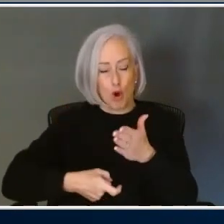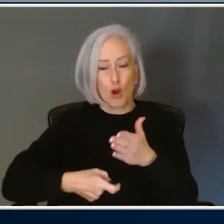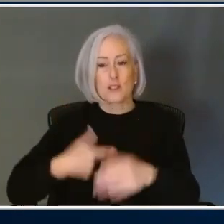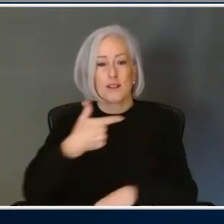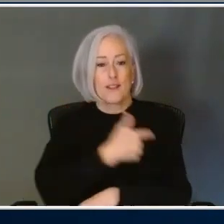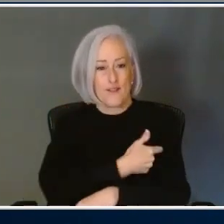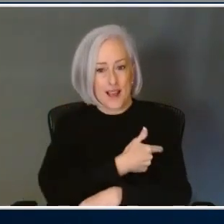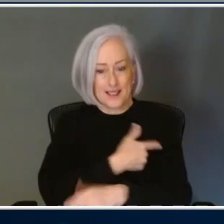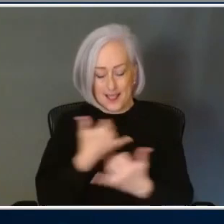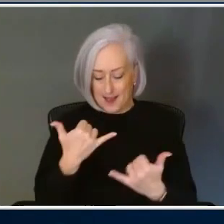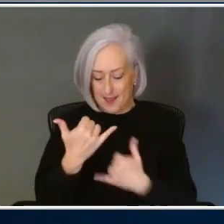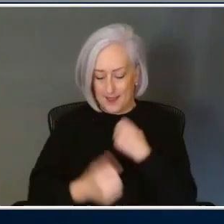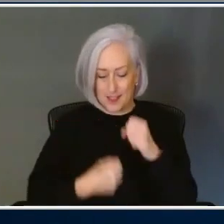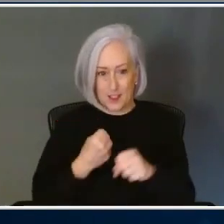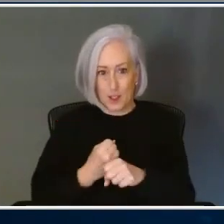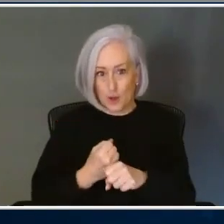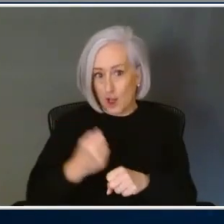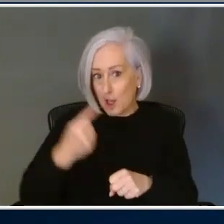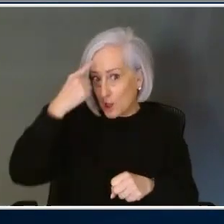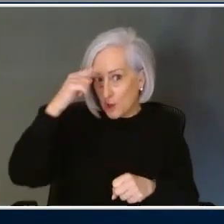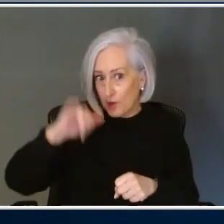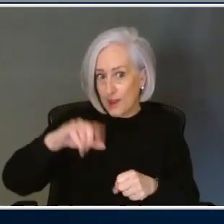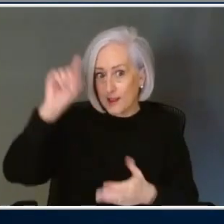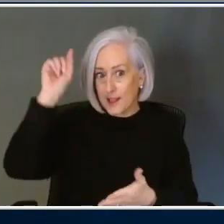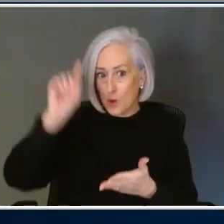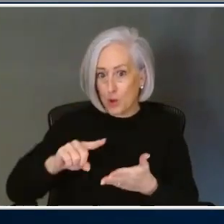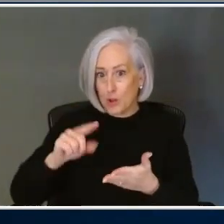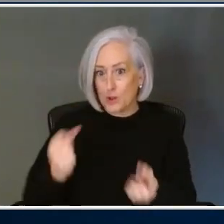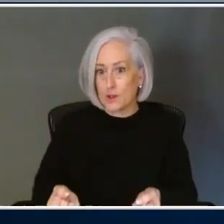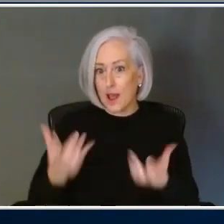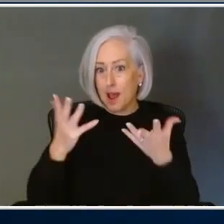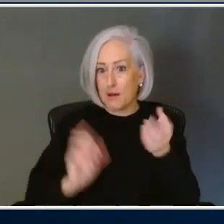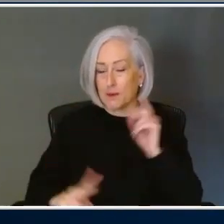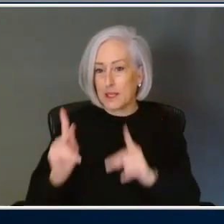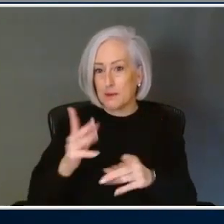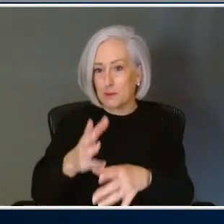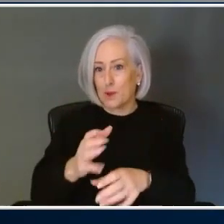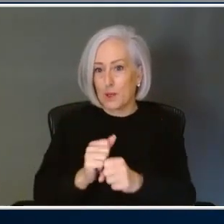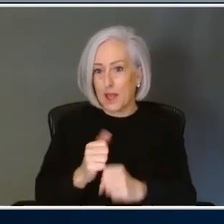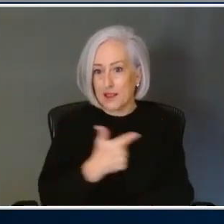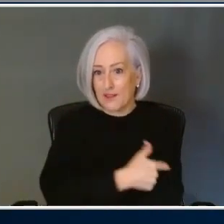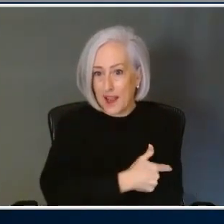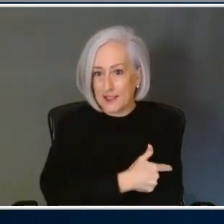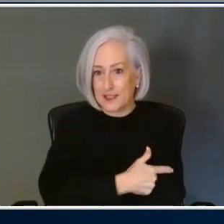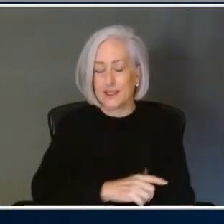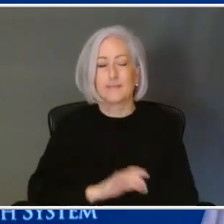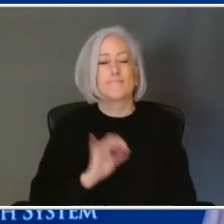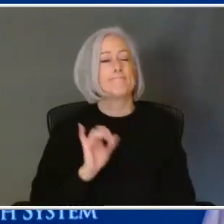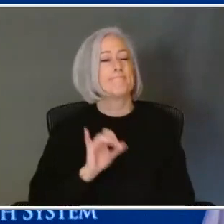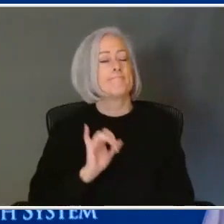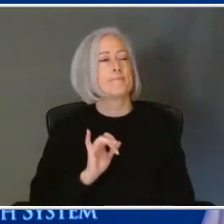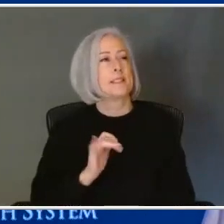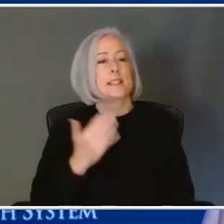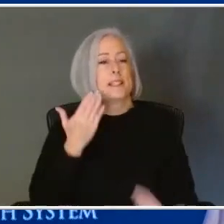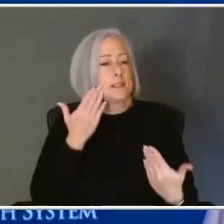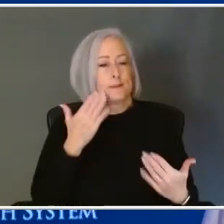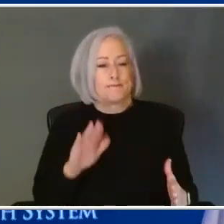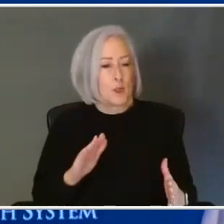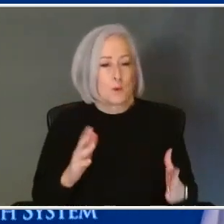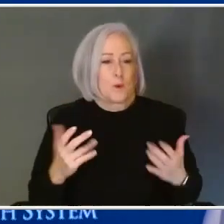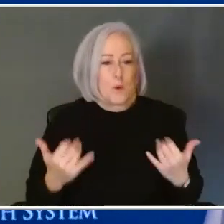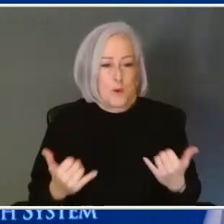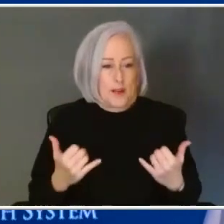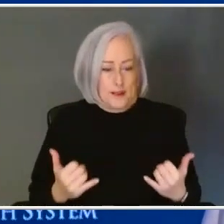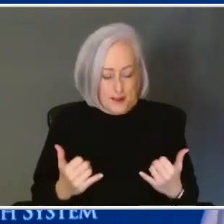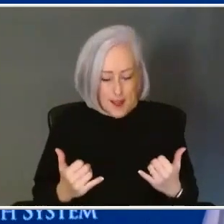this will end up reducing vaccination rates? What do you think the effect of this will be? You know, it's hard to say right now. The unfortunate thing is that you brought